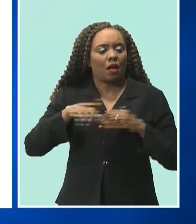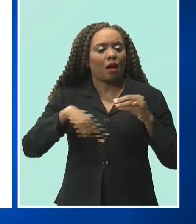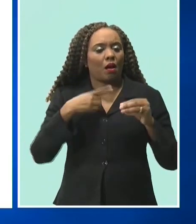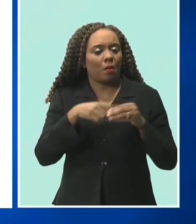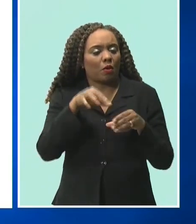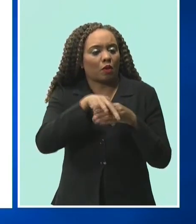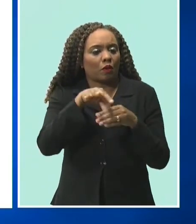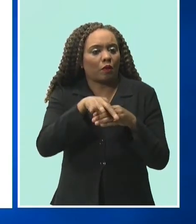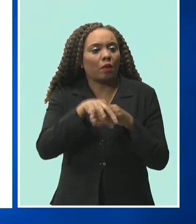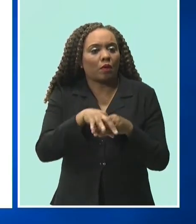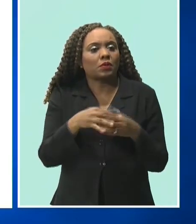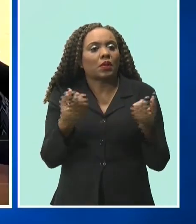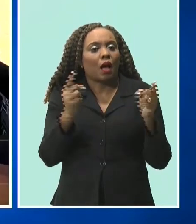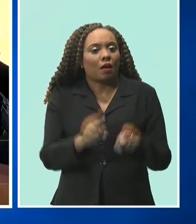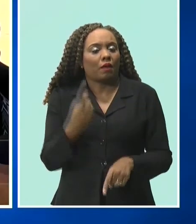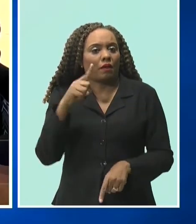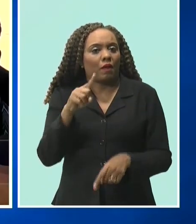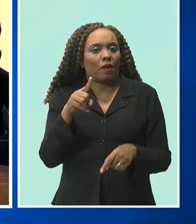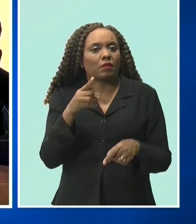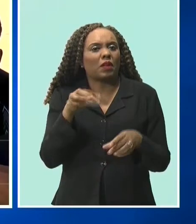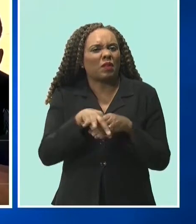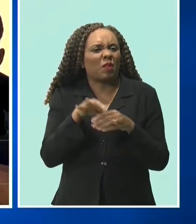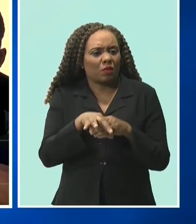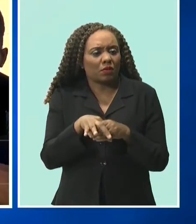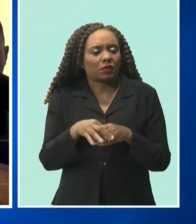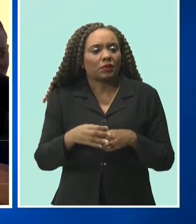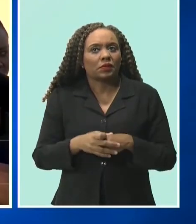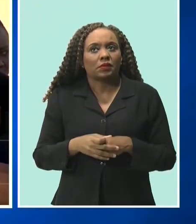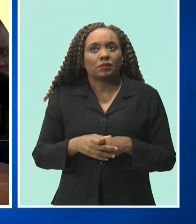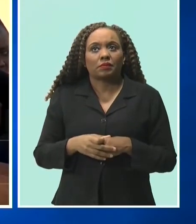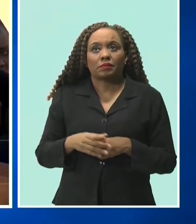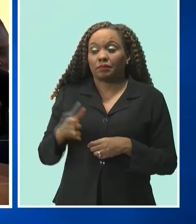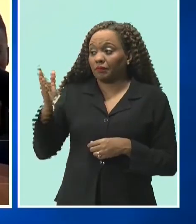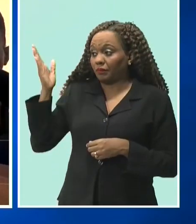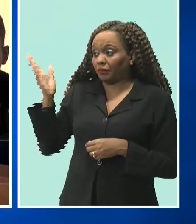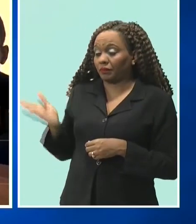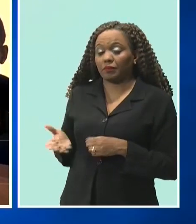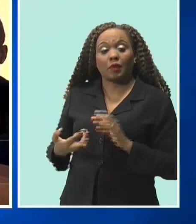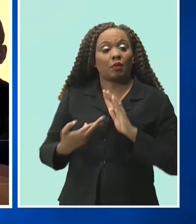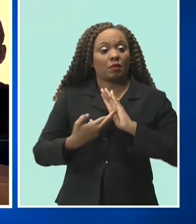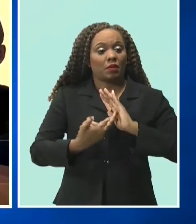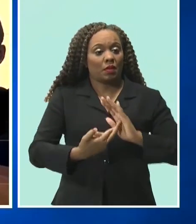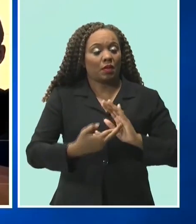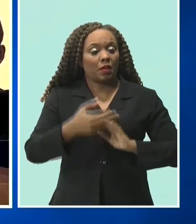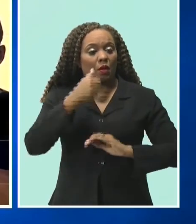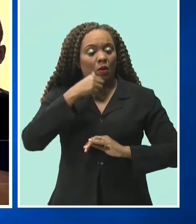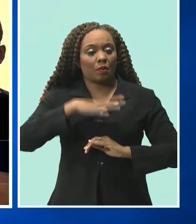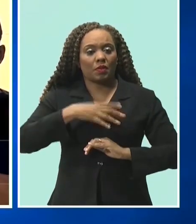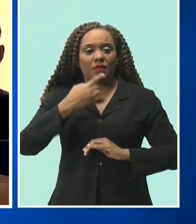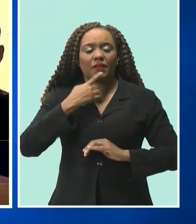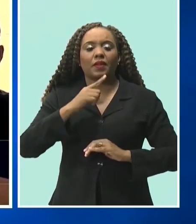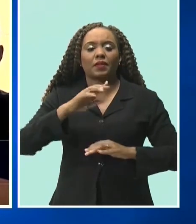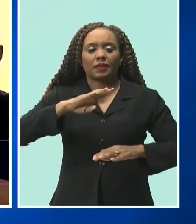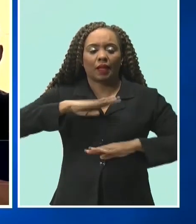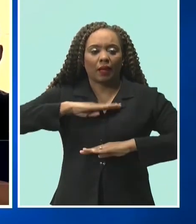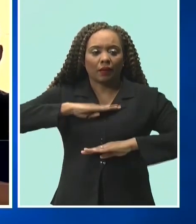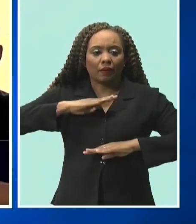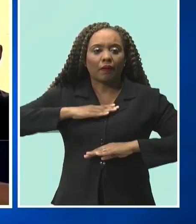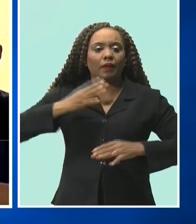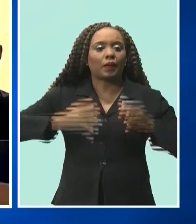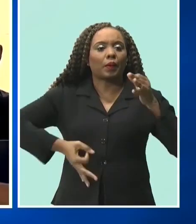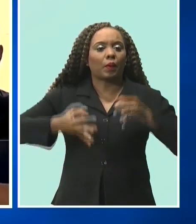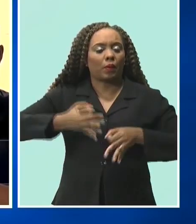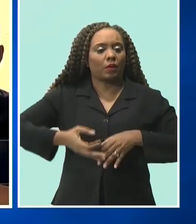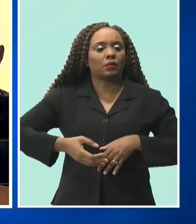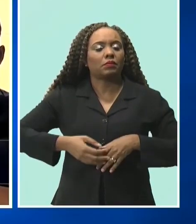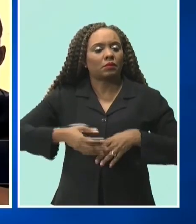cast at the 2020 elections, attorney-at-law Mayor Robertson, representing Ms. David, today expressed his satisfaction at the court's